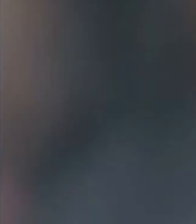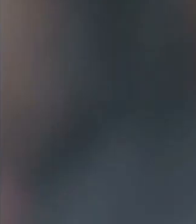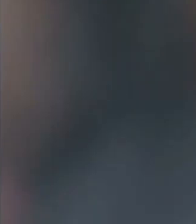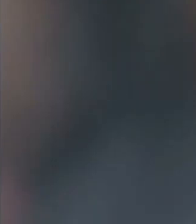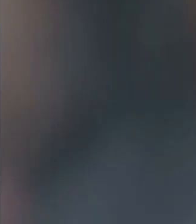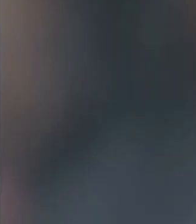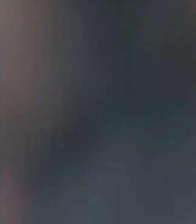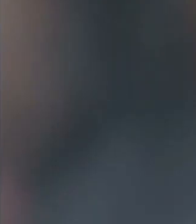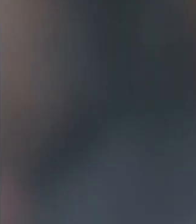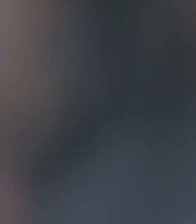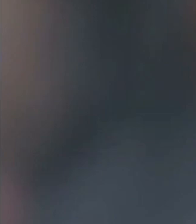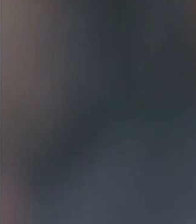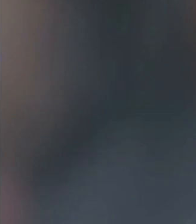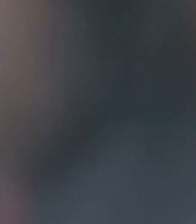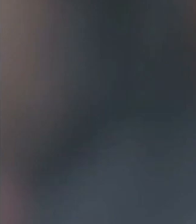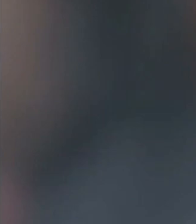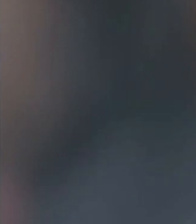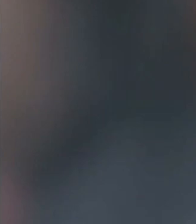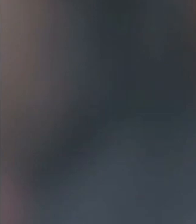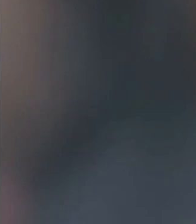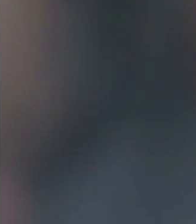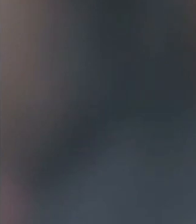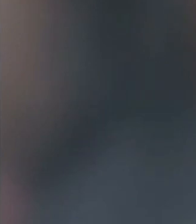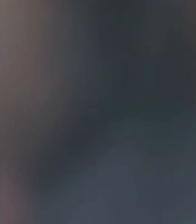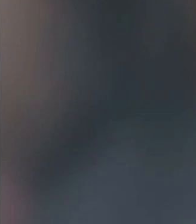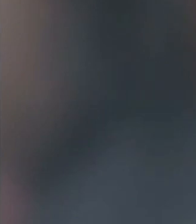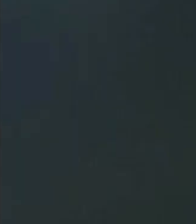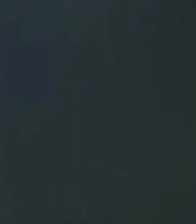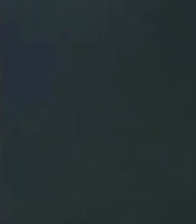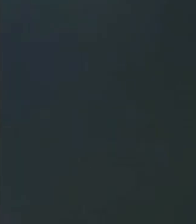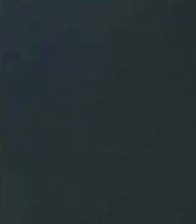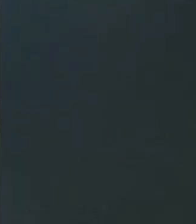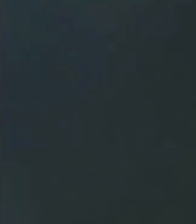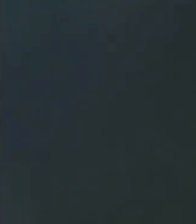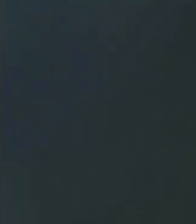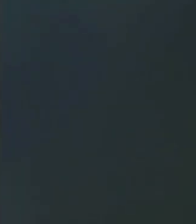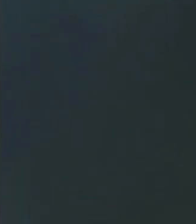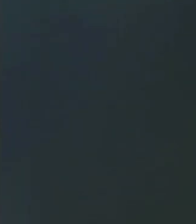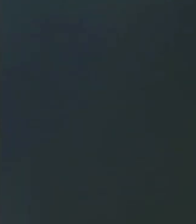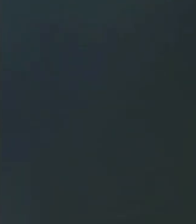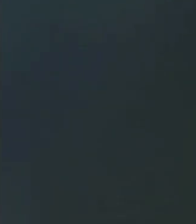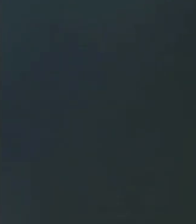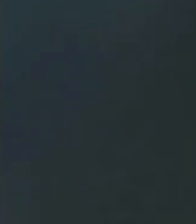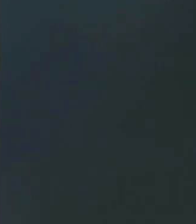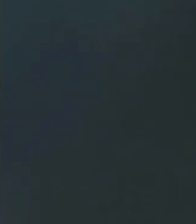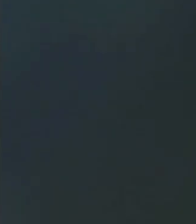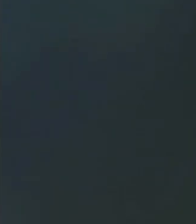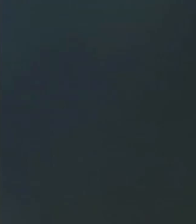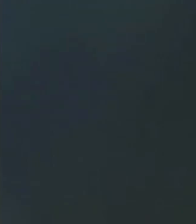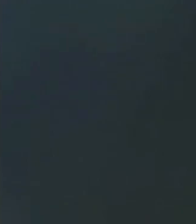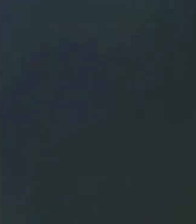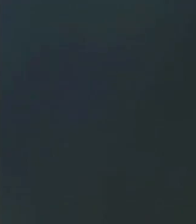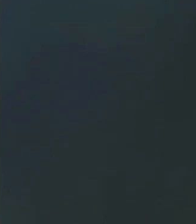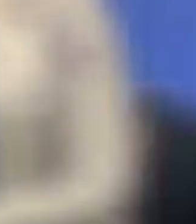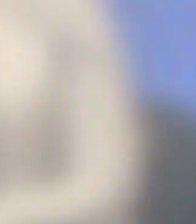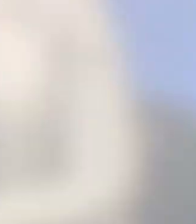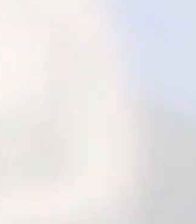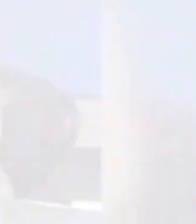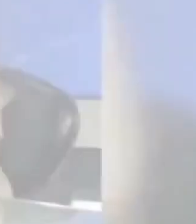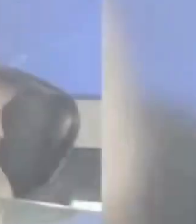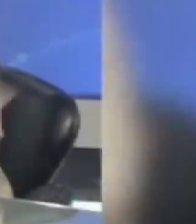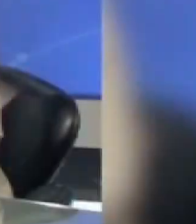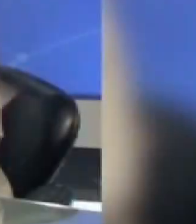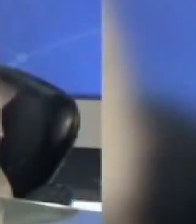dead. When I spoke to her on Saturday, that is something that I will never, ever in my life forget.